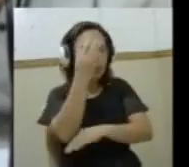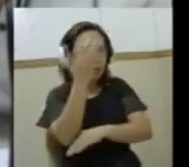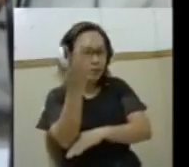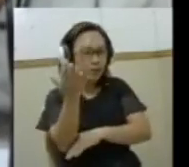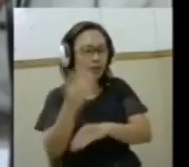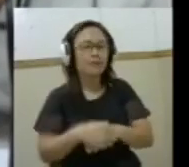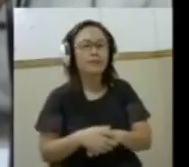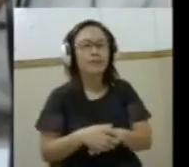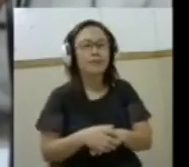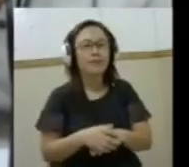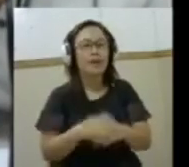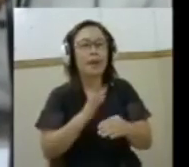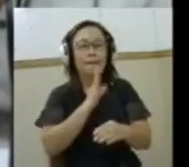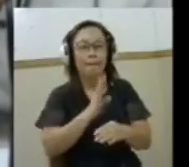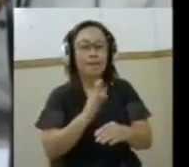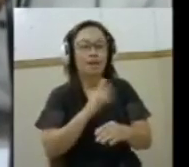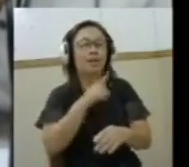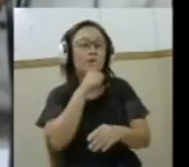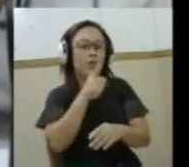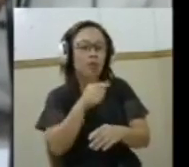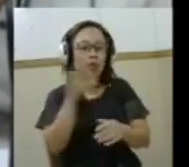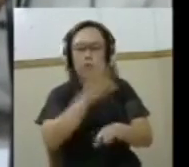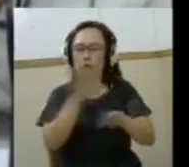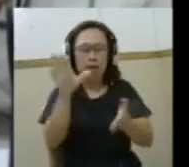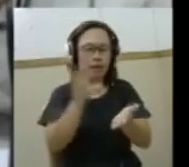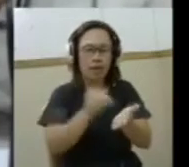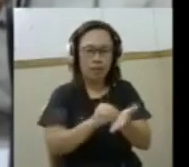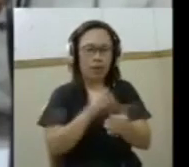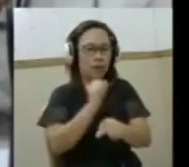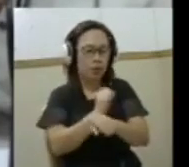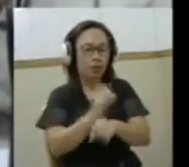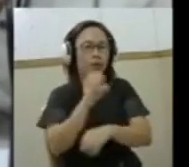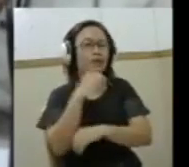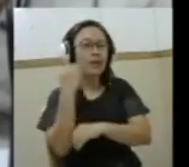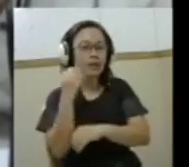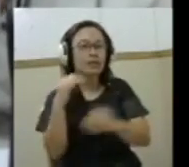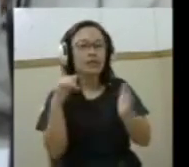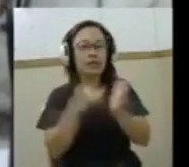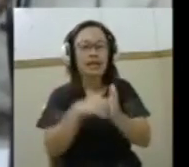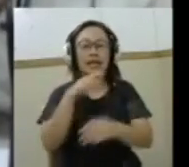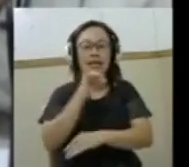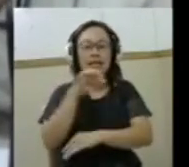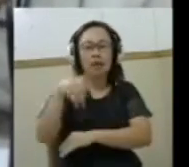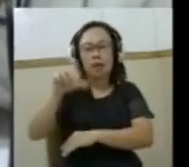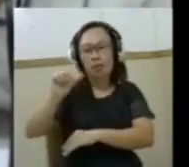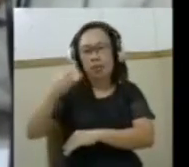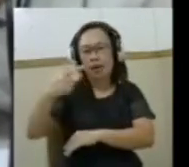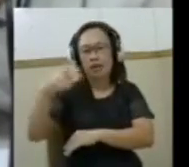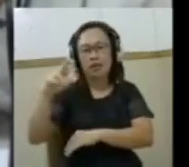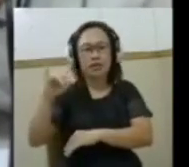research. Be authentic. Do not copy others' ideas or works, because that's plagiarism. Yes.